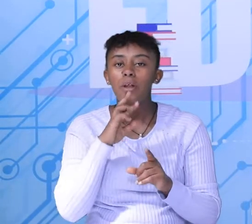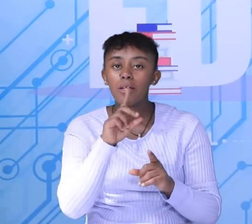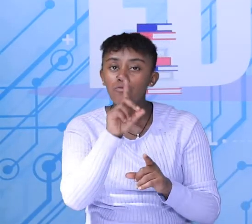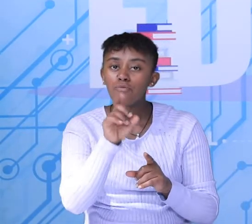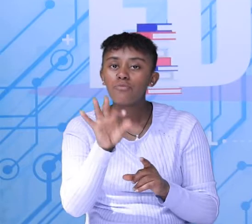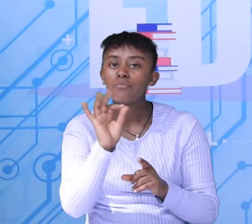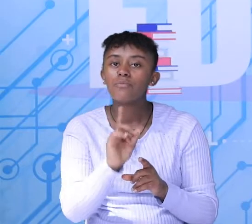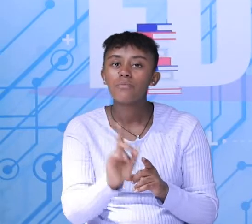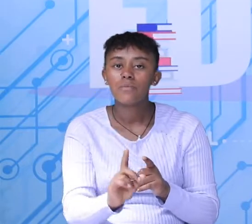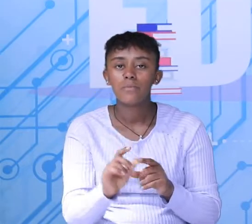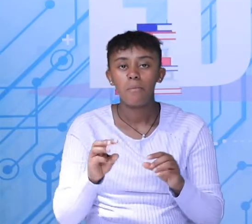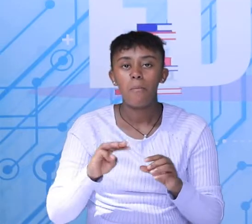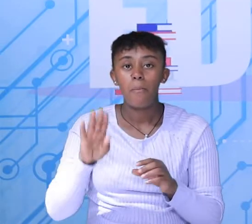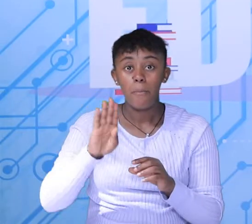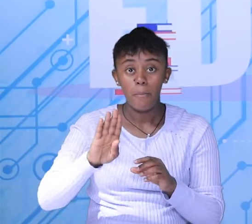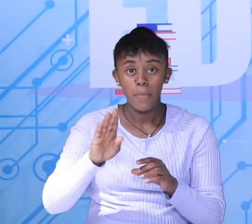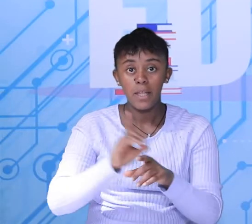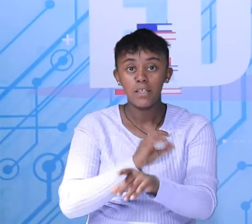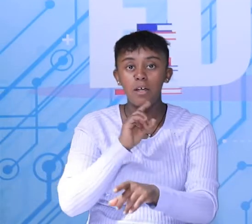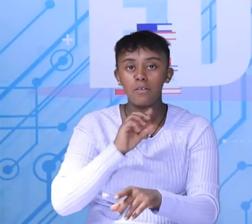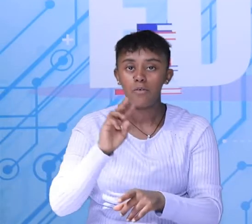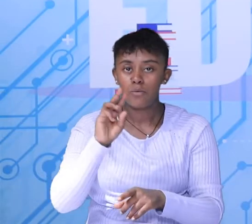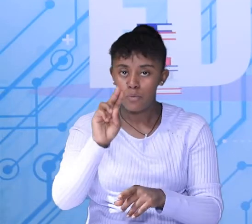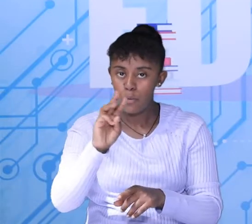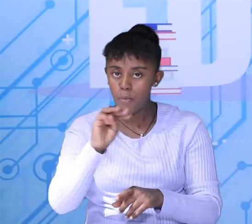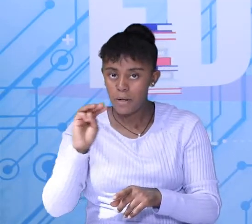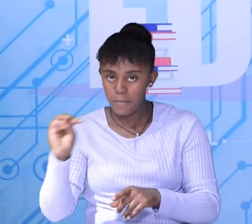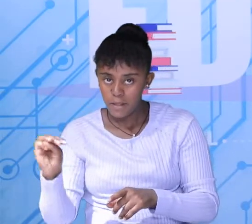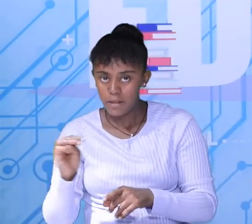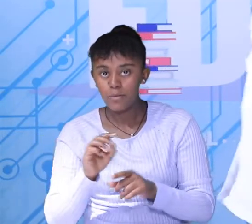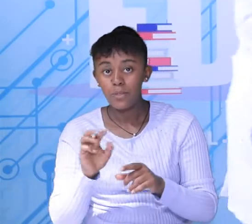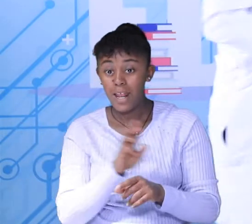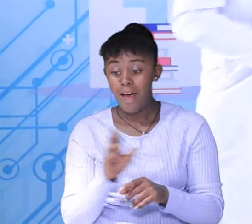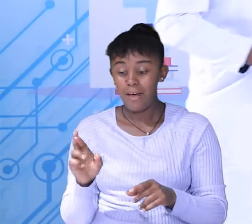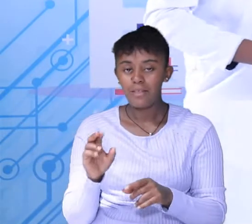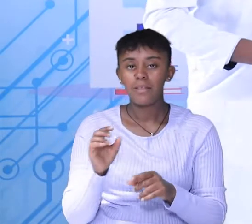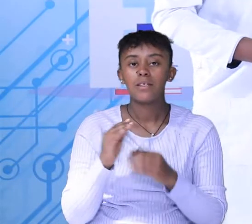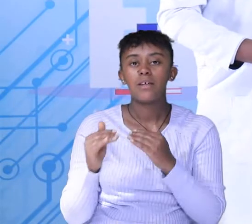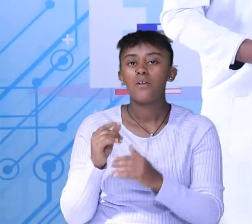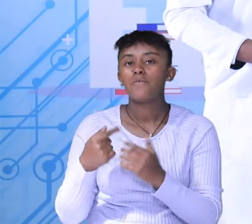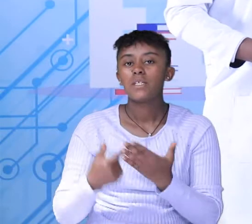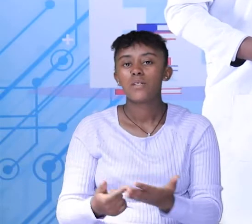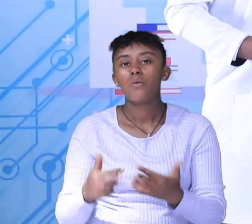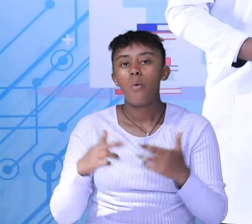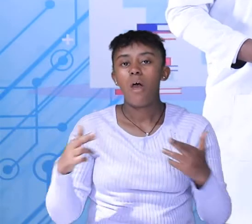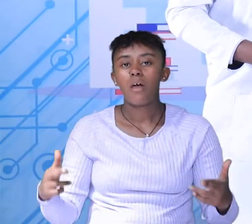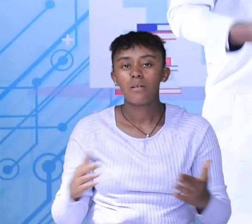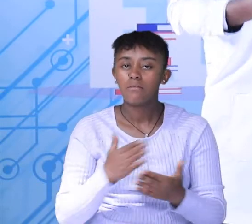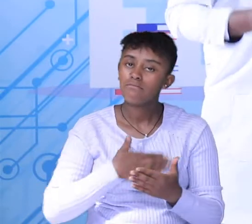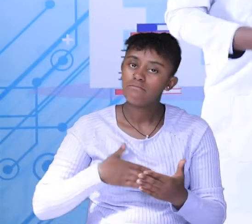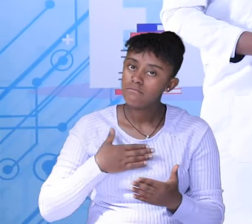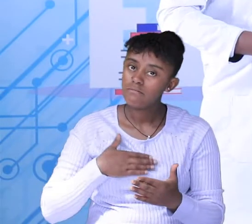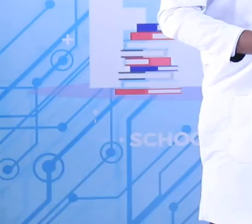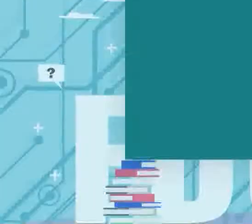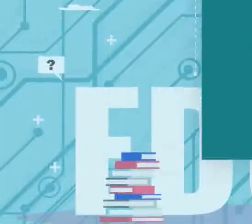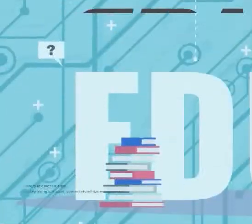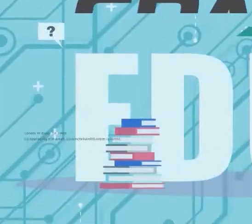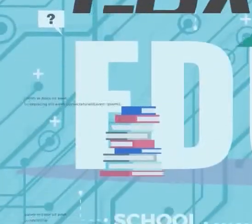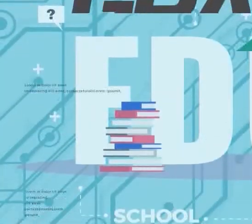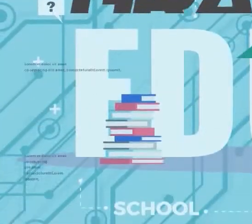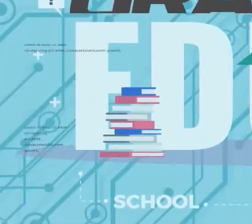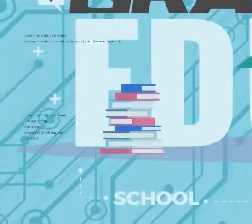this. You can have number of loops wound. Therefore, it's possible to use n.